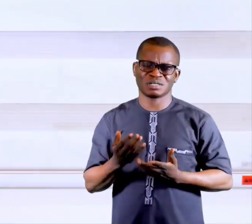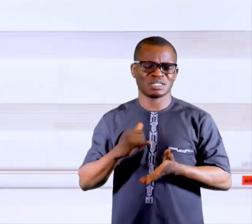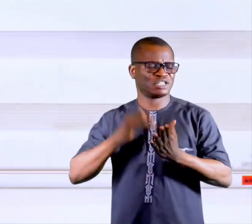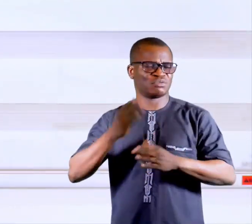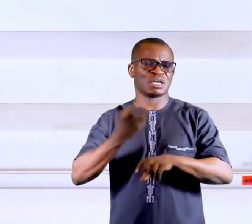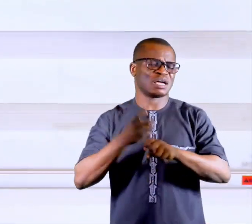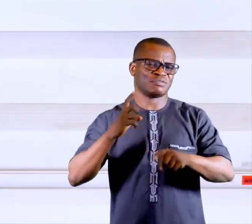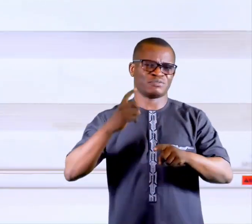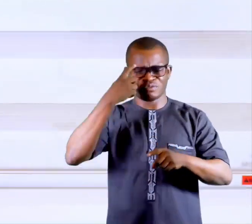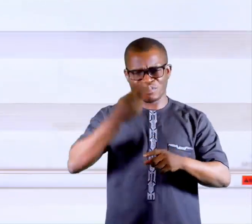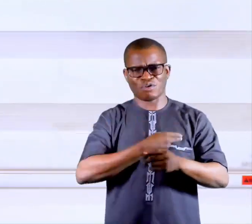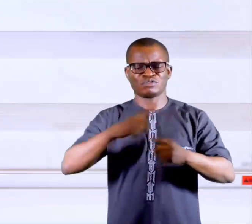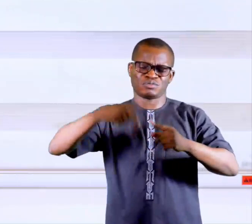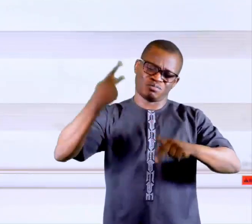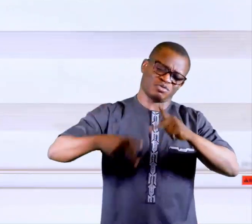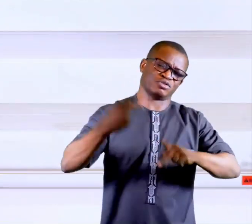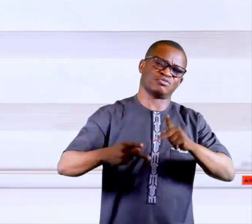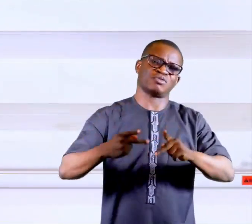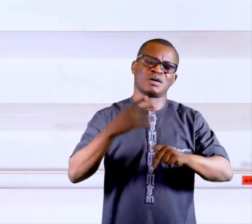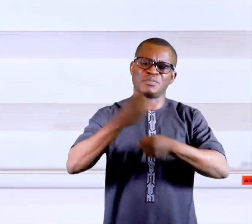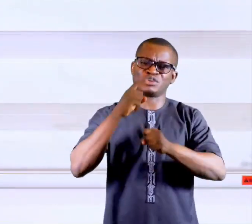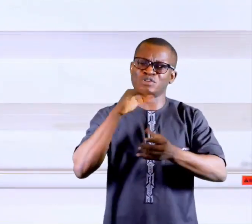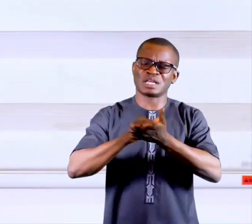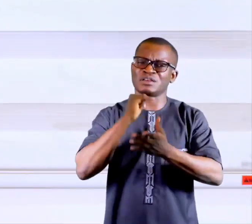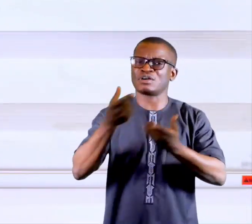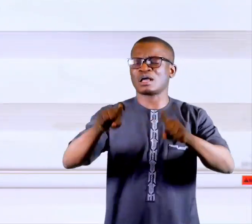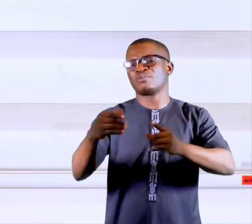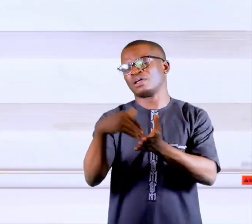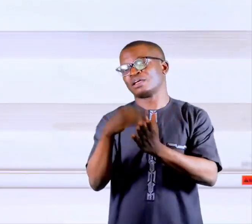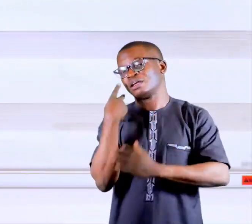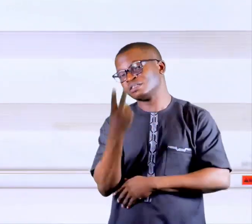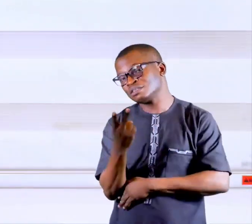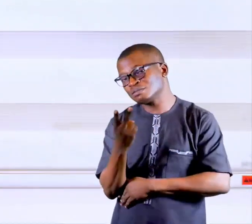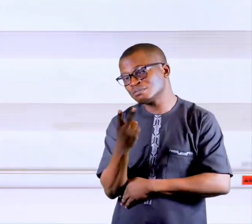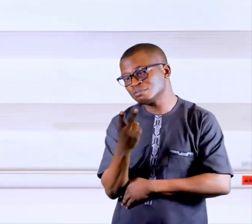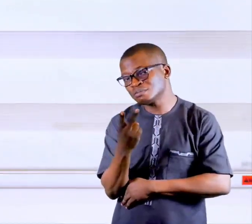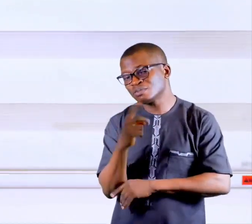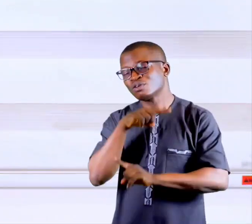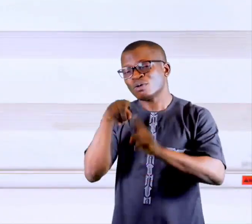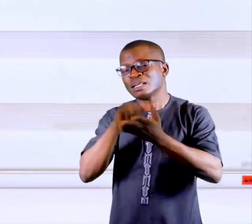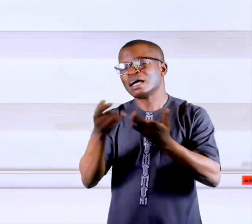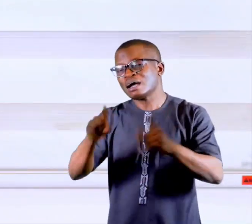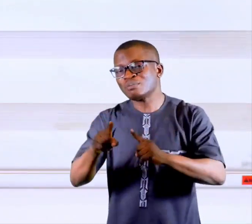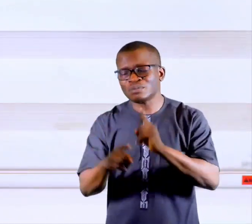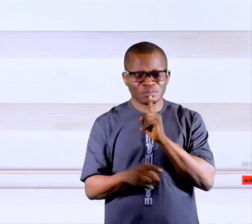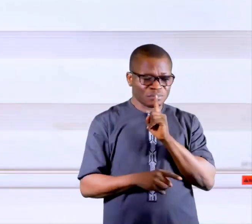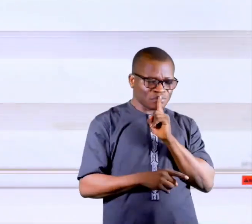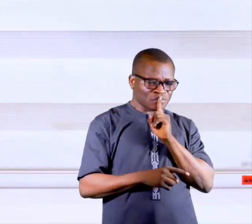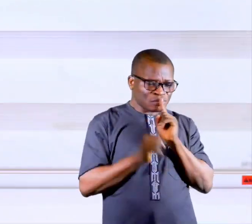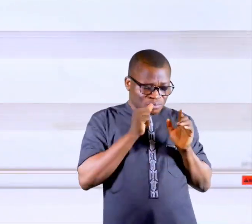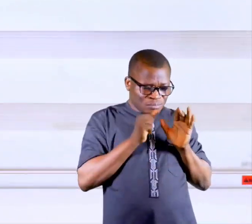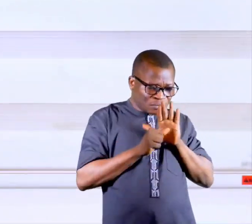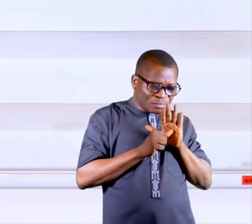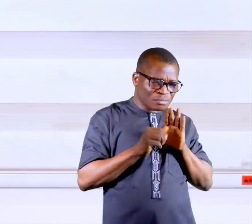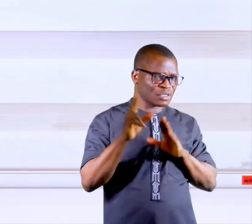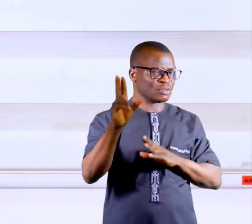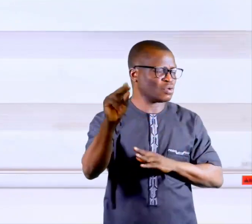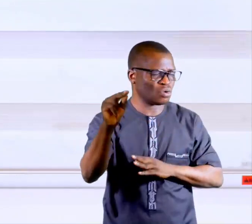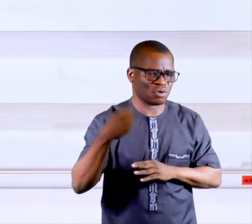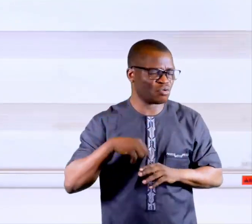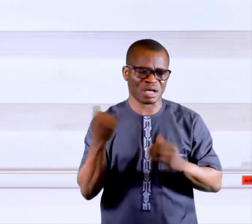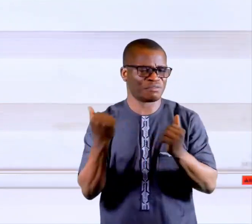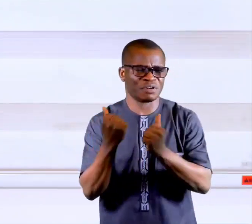act or to make sure that it doesn't occur again. So culture of silence is something that is